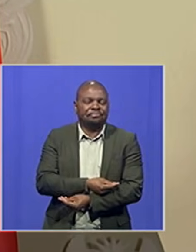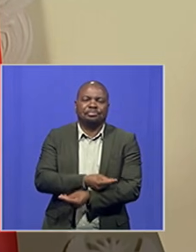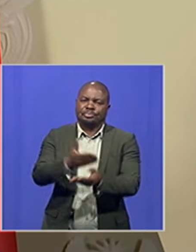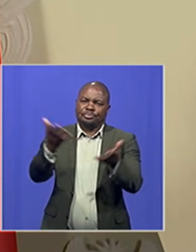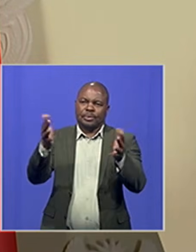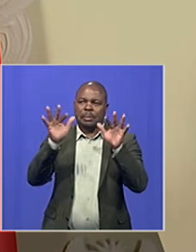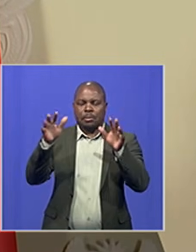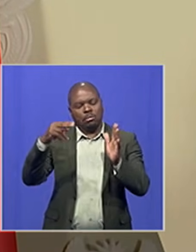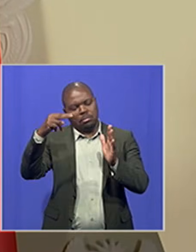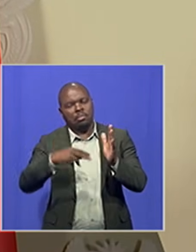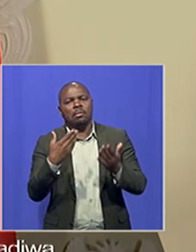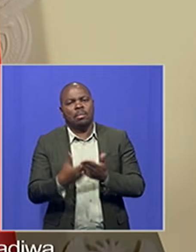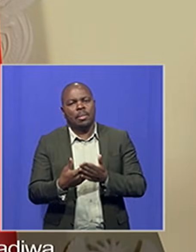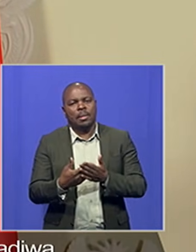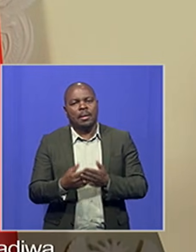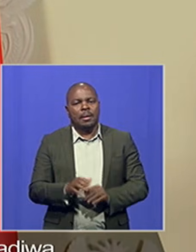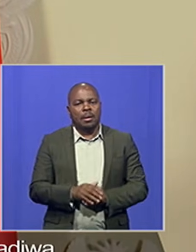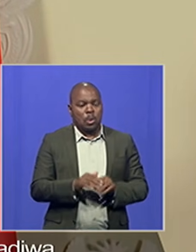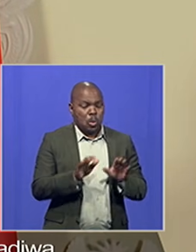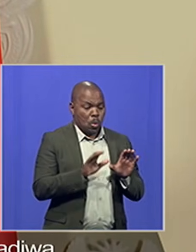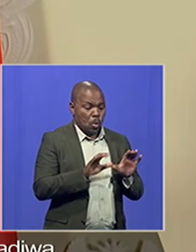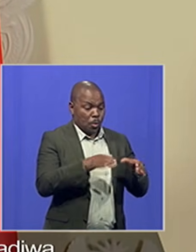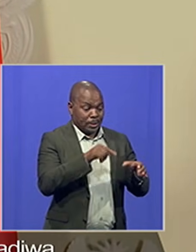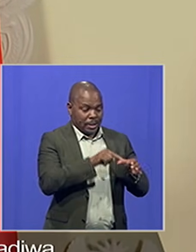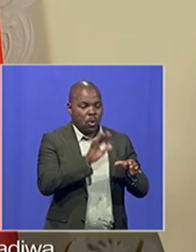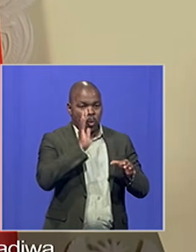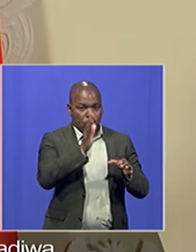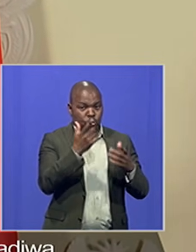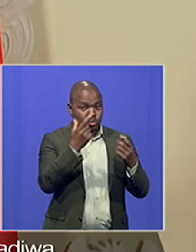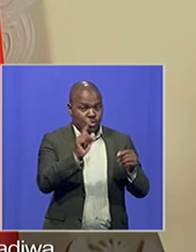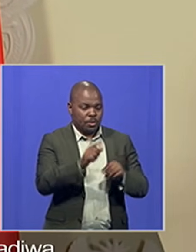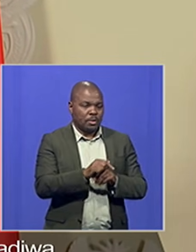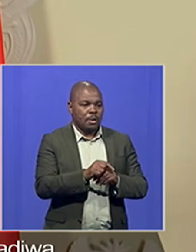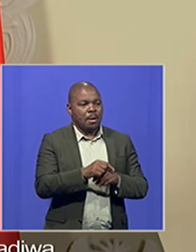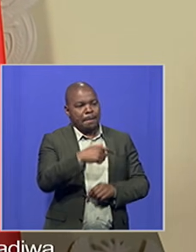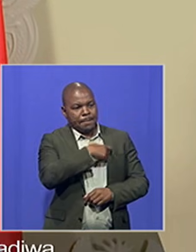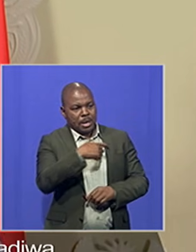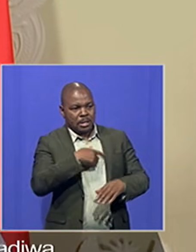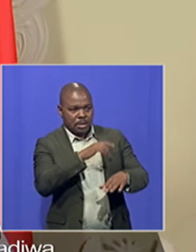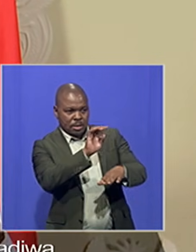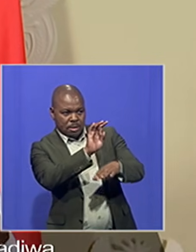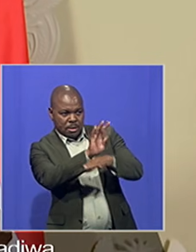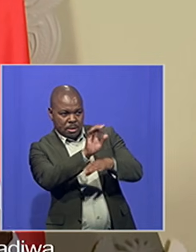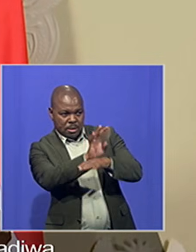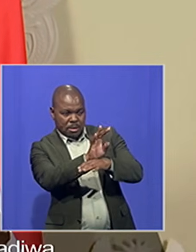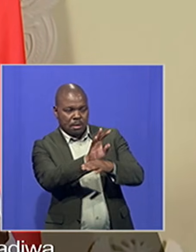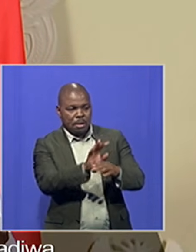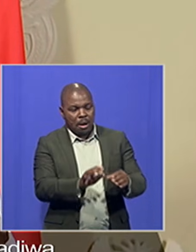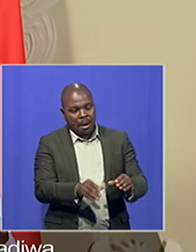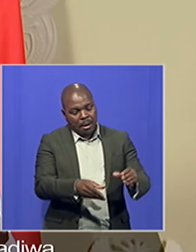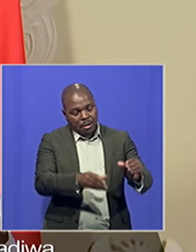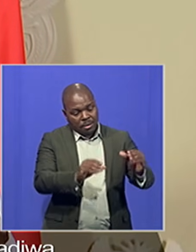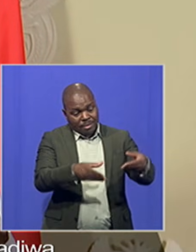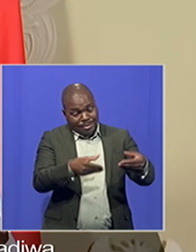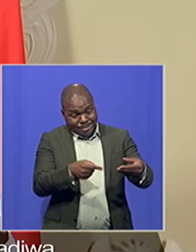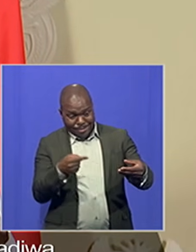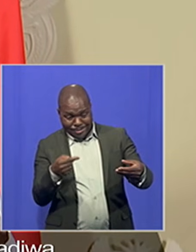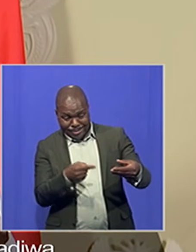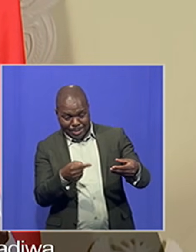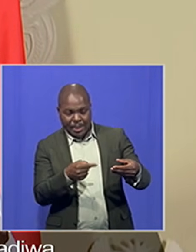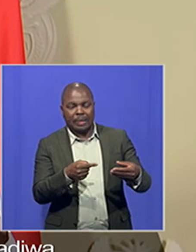released to the public. The commission will advise the president on areas that are